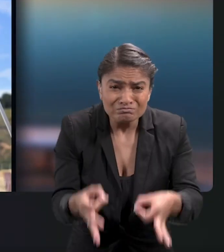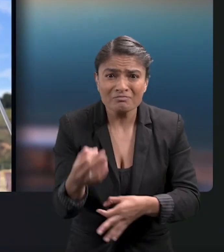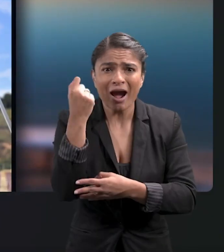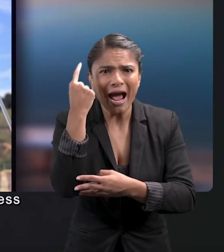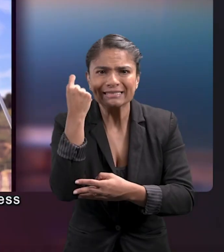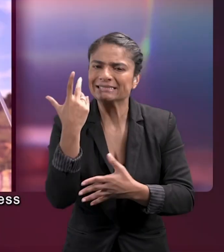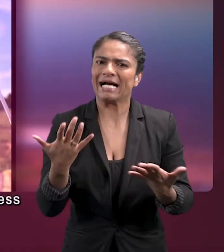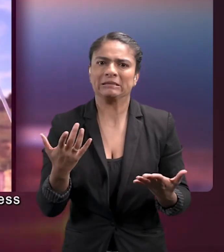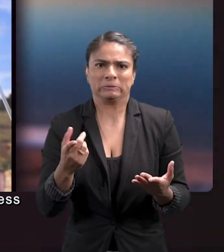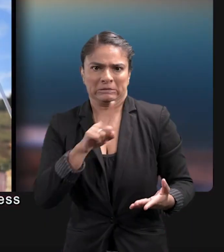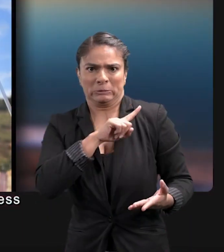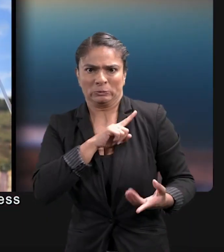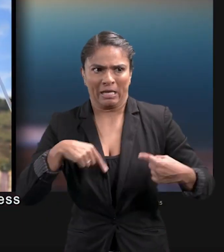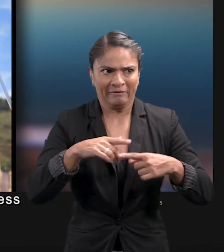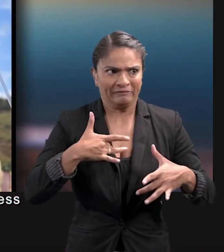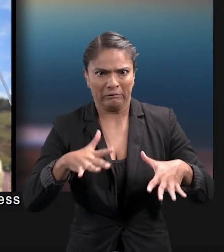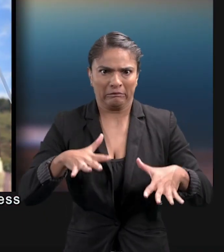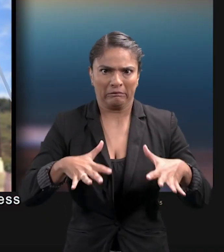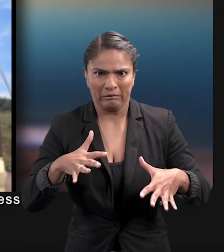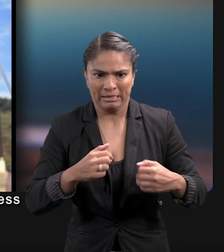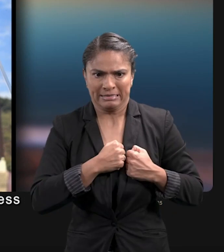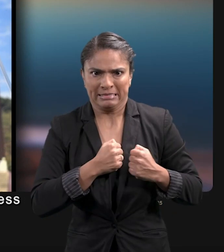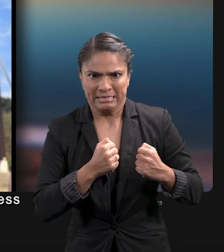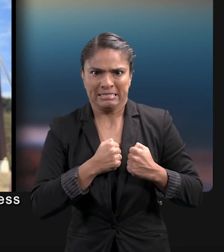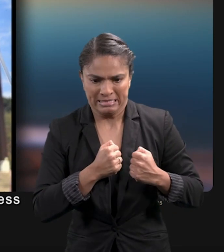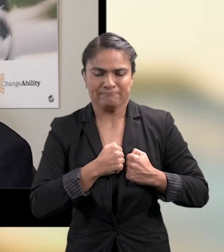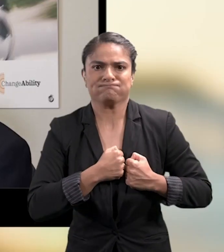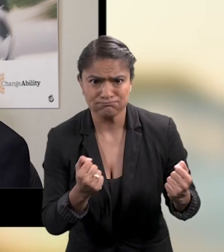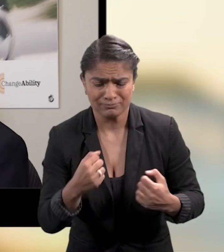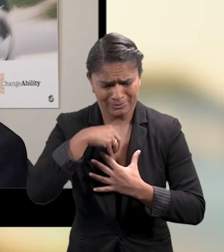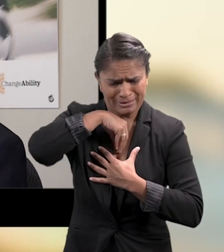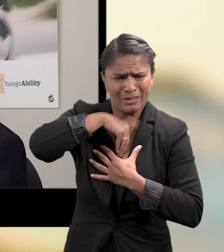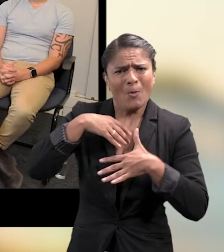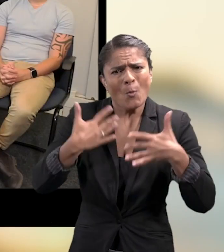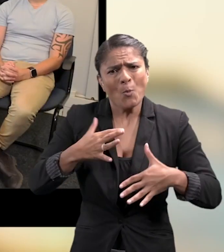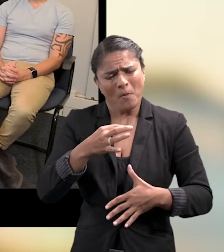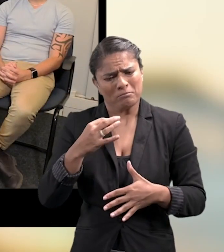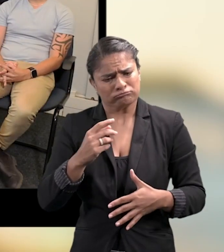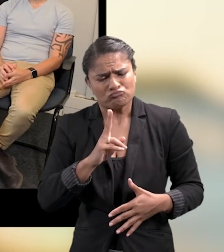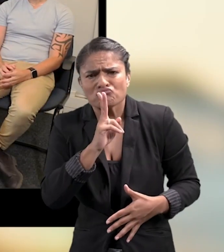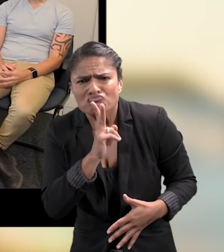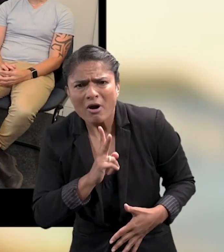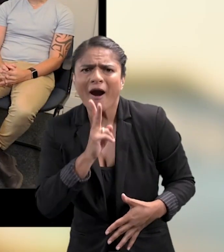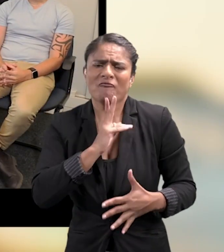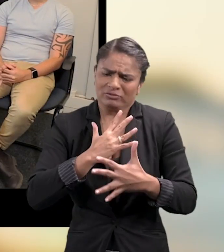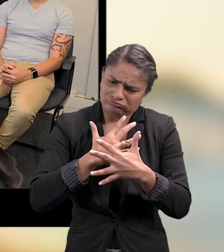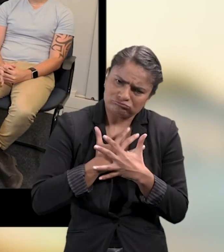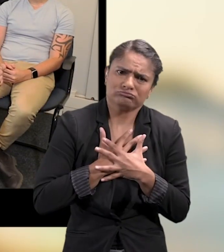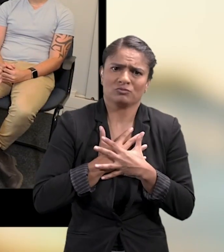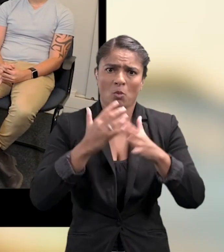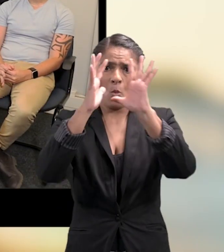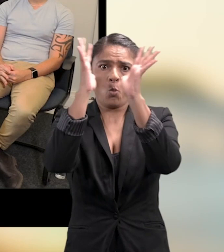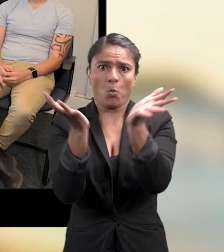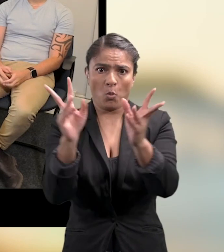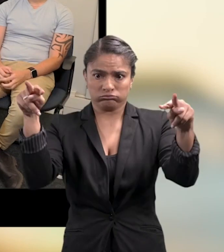really understand. So I think it can be very difficult to express something that is so close to you, so personal to the world. And then also,